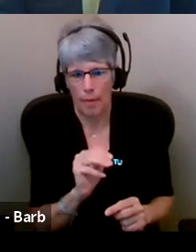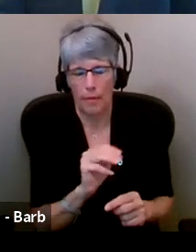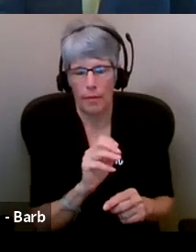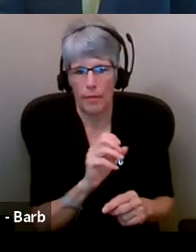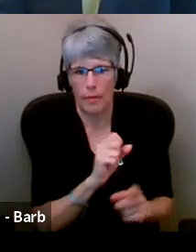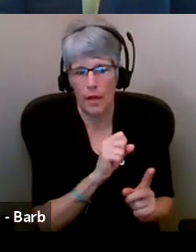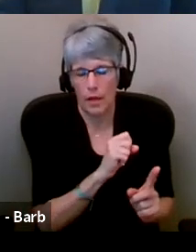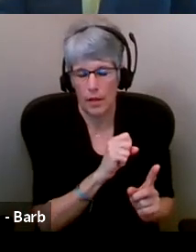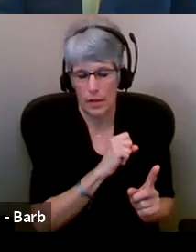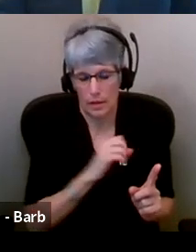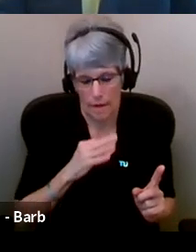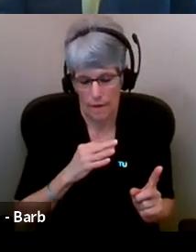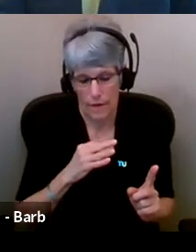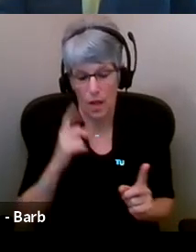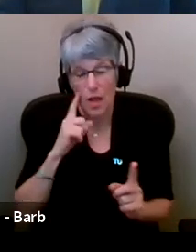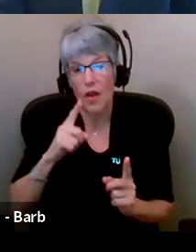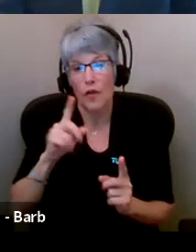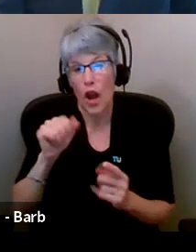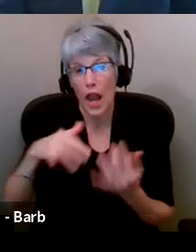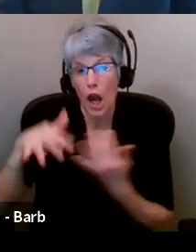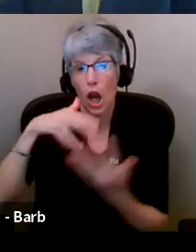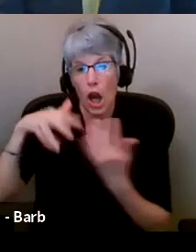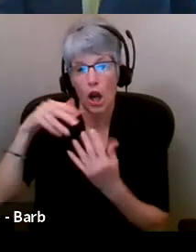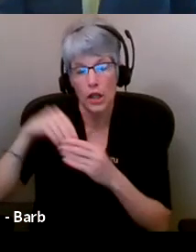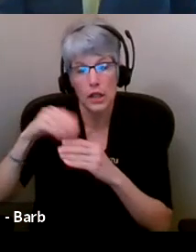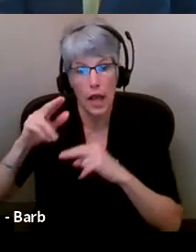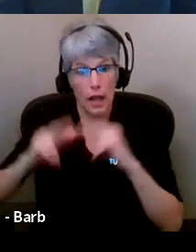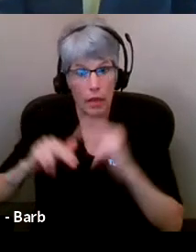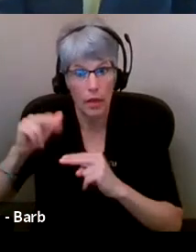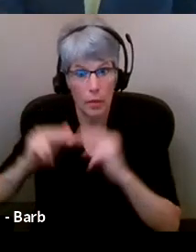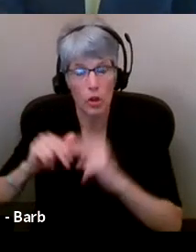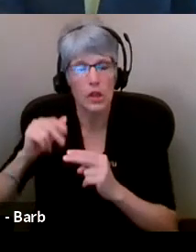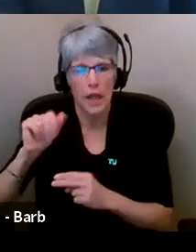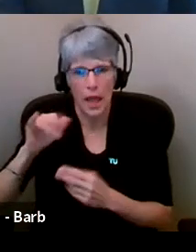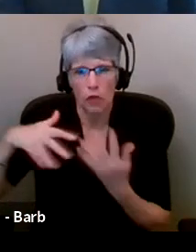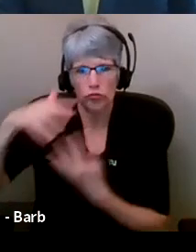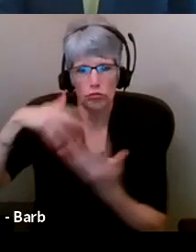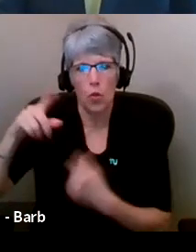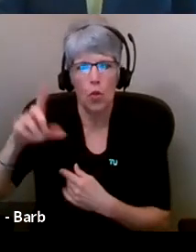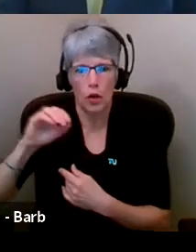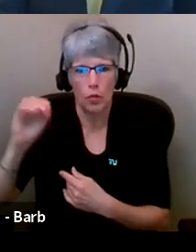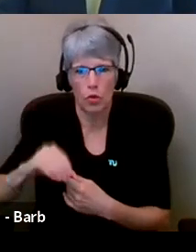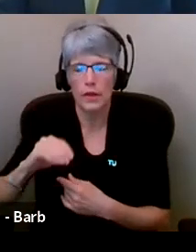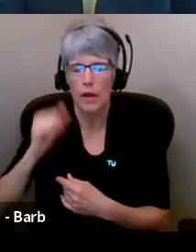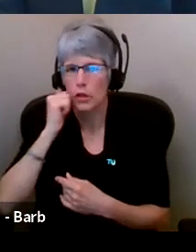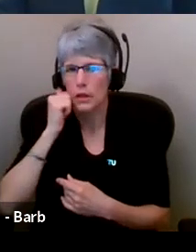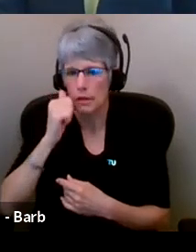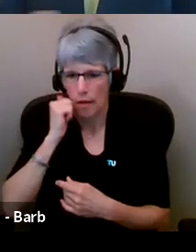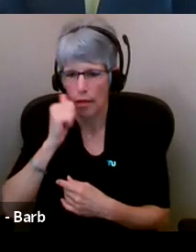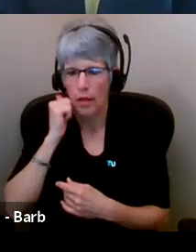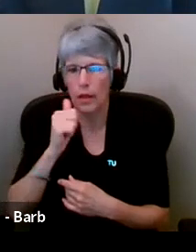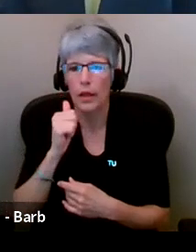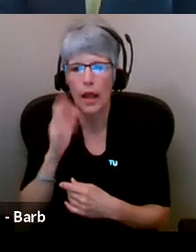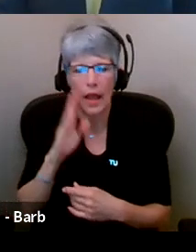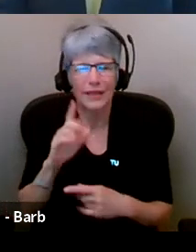in the buildings, we have ventilation such that the air is circulated at 100% on at least a daily basis. It's going to vary building